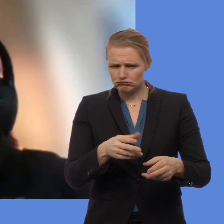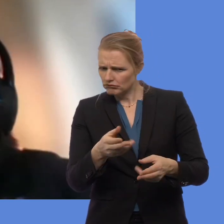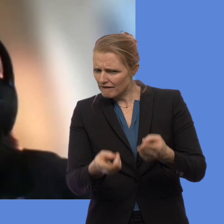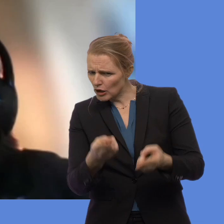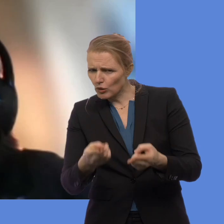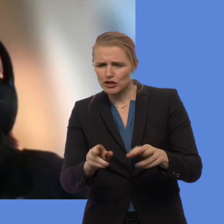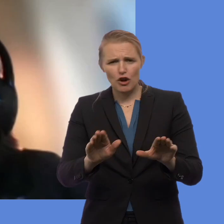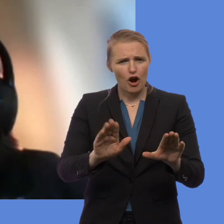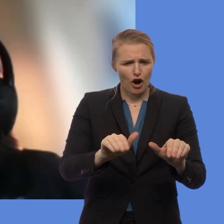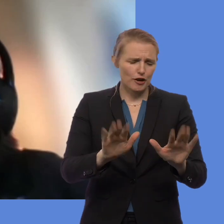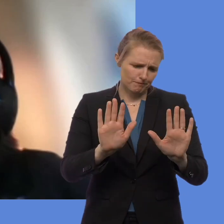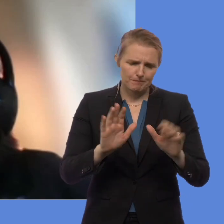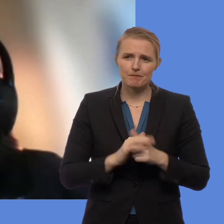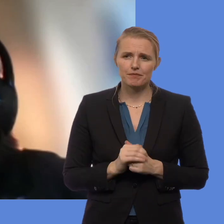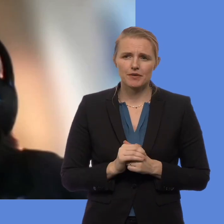statutory obligations.